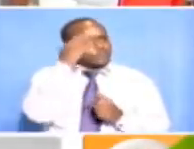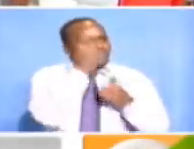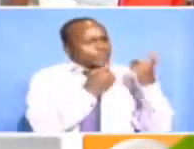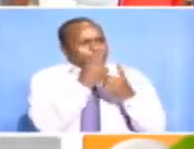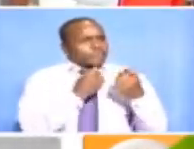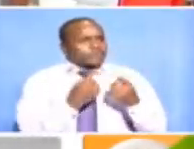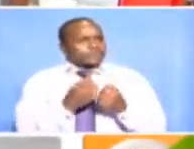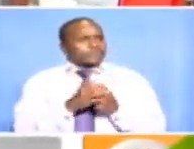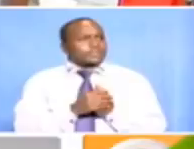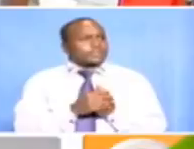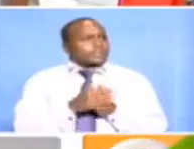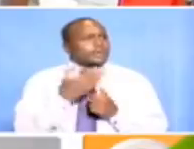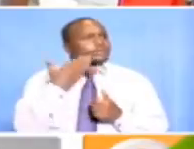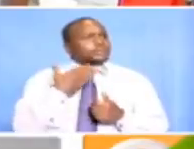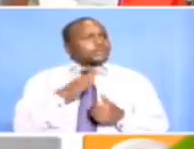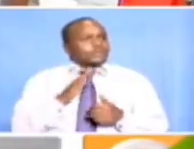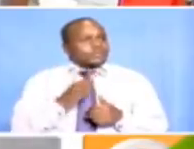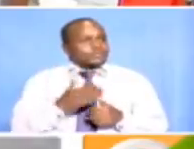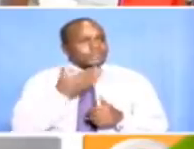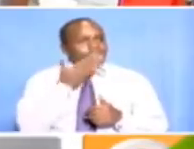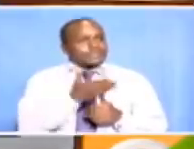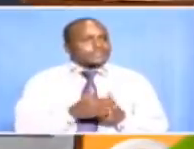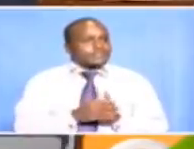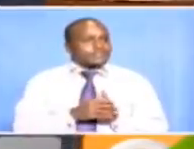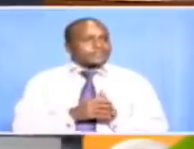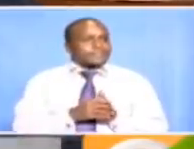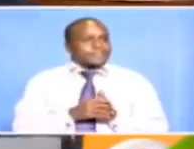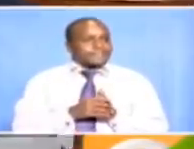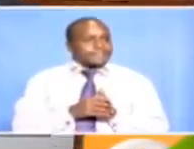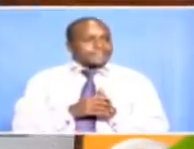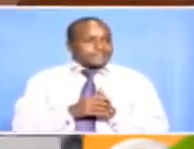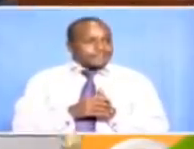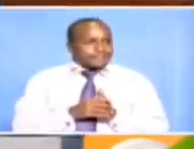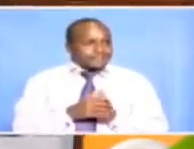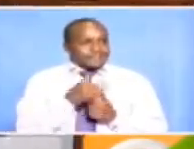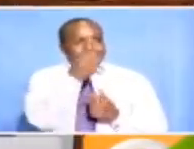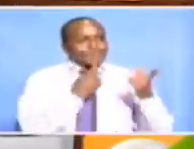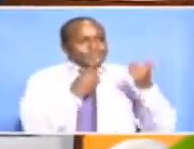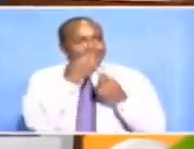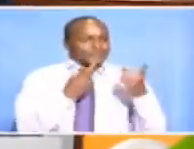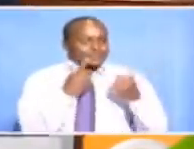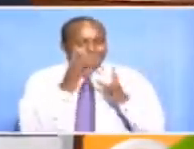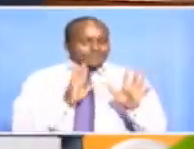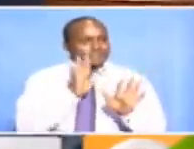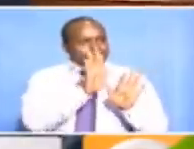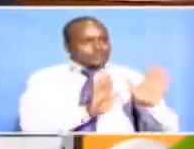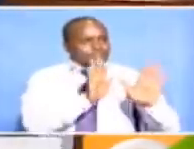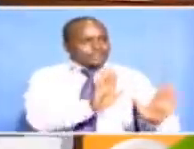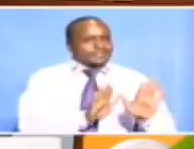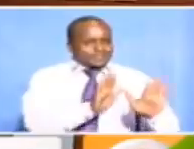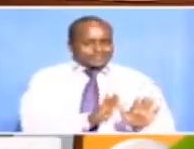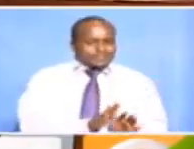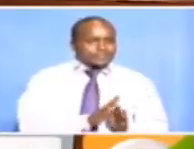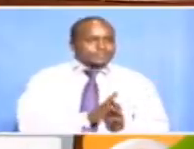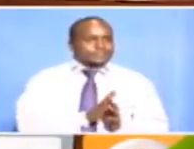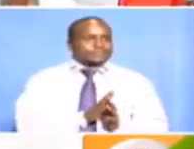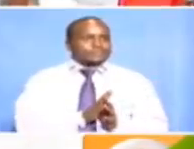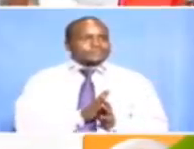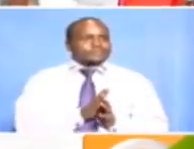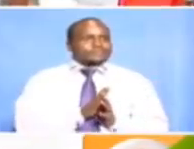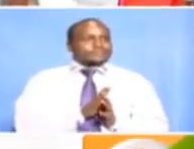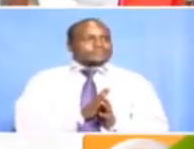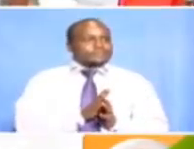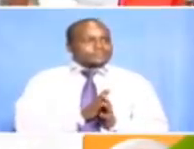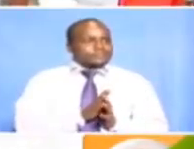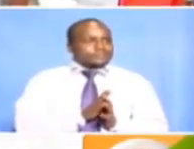like Hussein, and you don't want to be what wakulize wakujibu unaenda question. You should end up polepole. When do you mean the demolition? Sasa nakufuata. Sasa